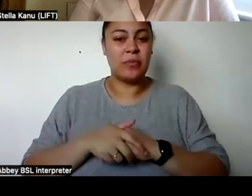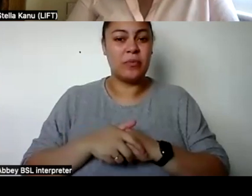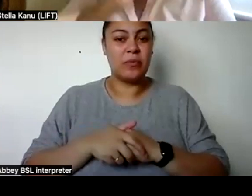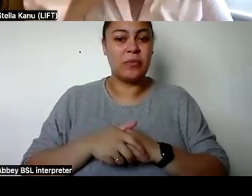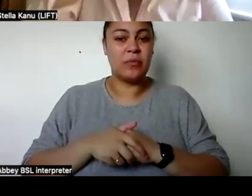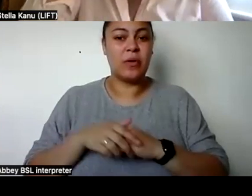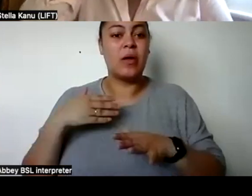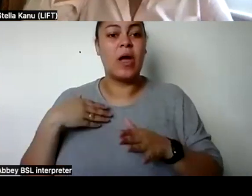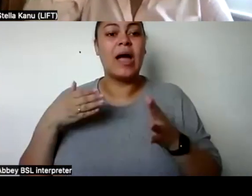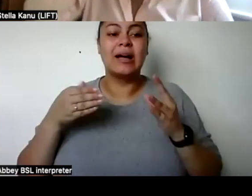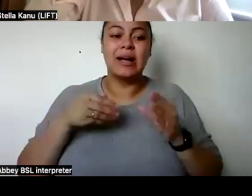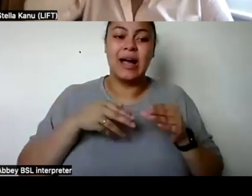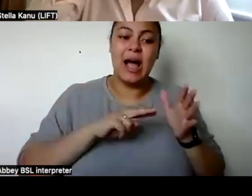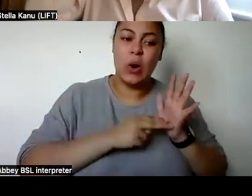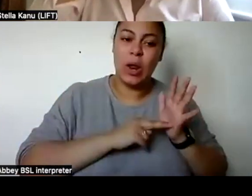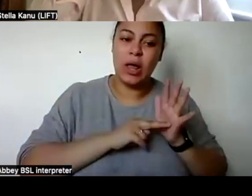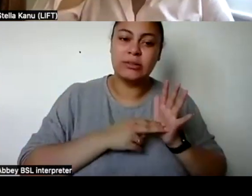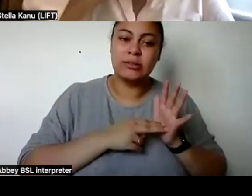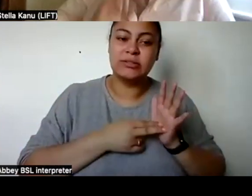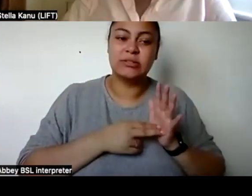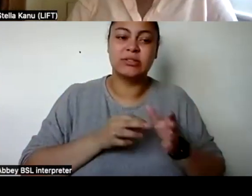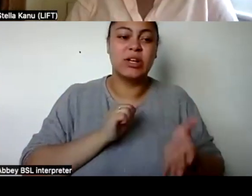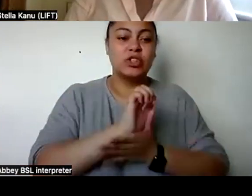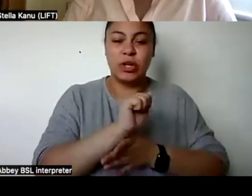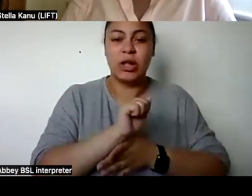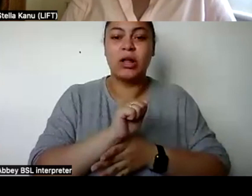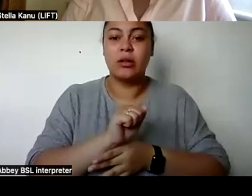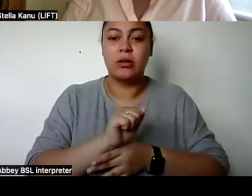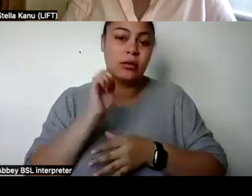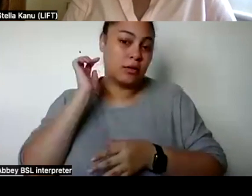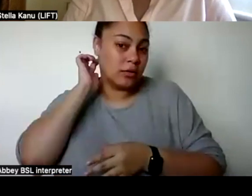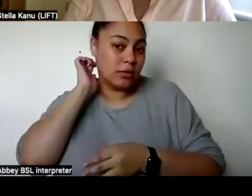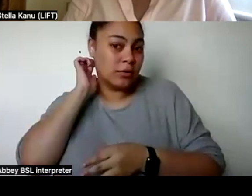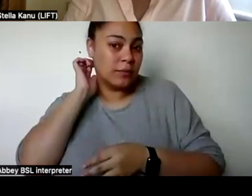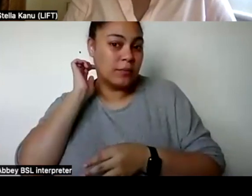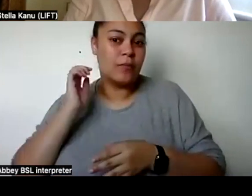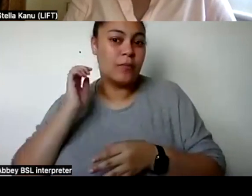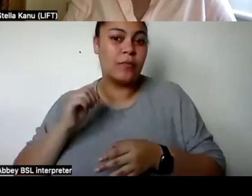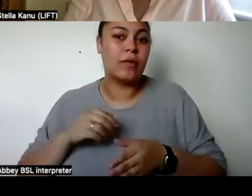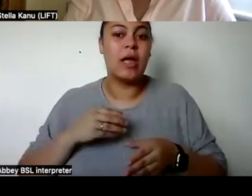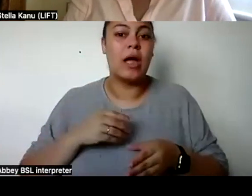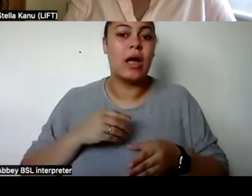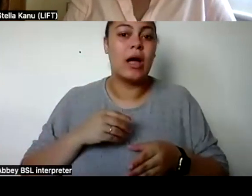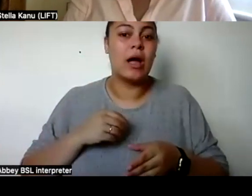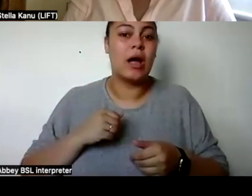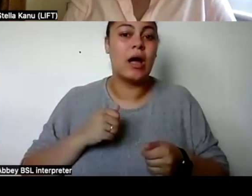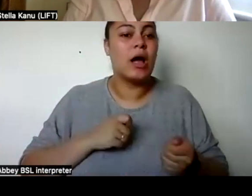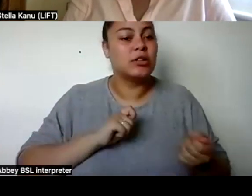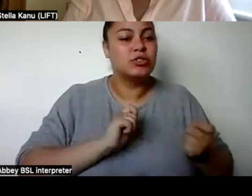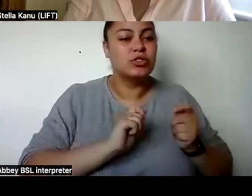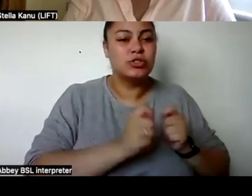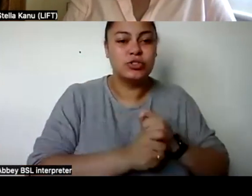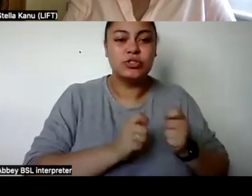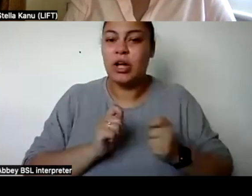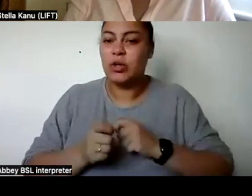that it was led by our values. It empowered workers, and I began to adapt to the organisation to the